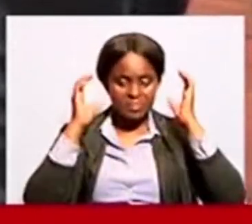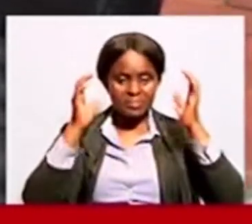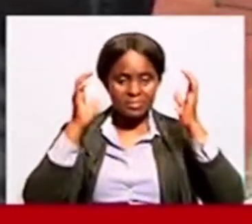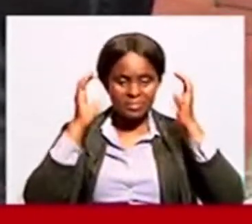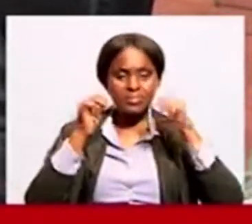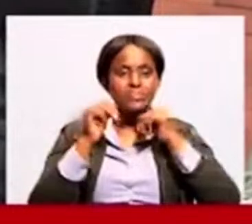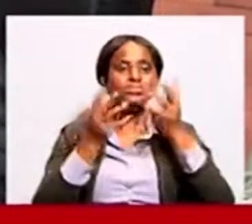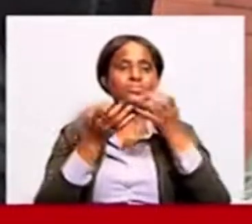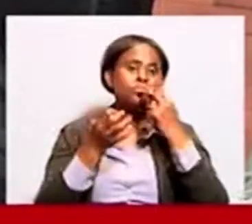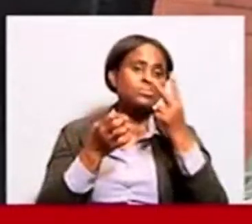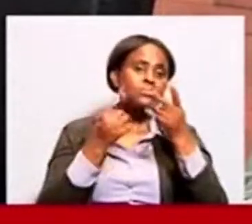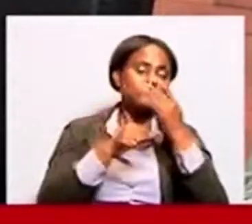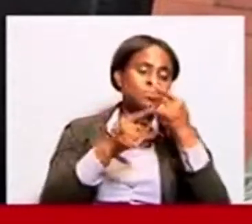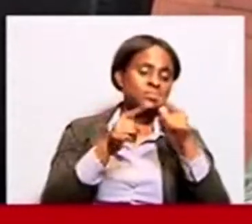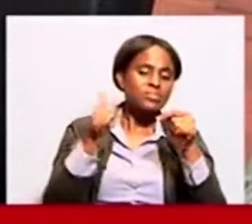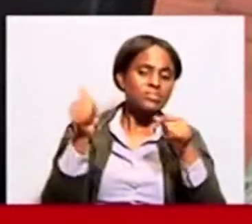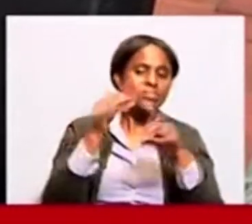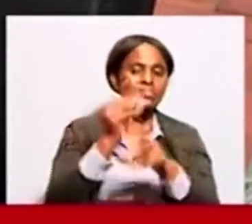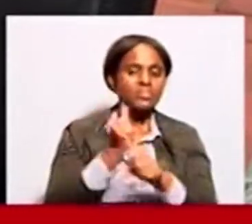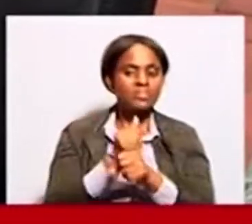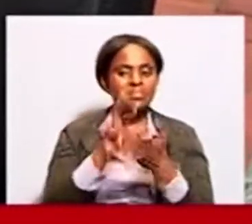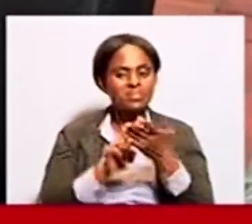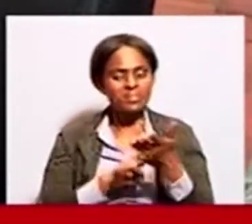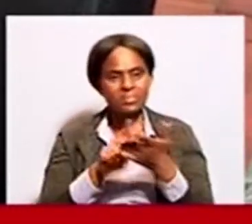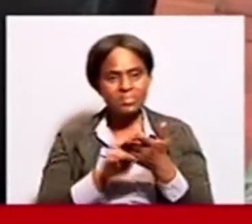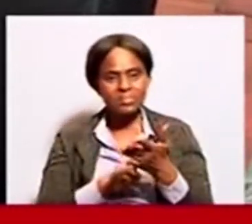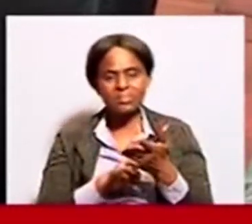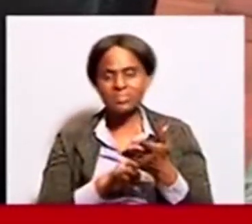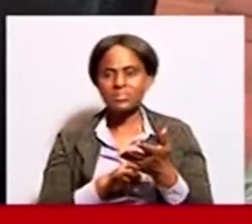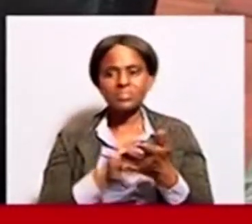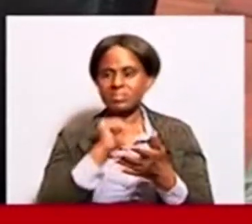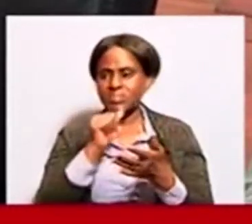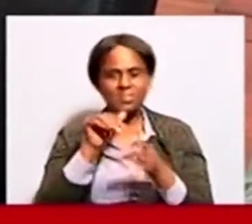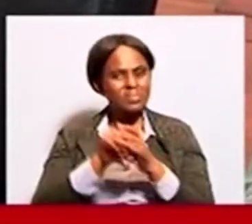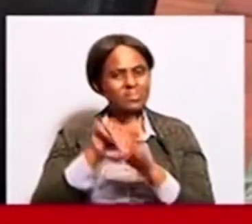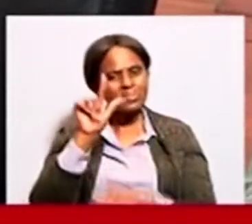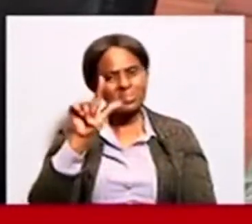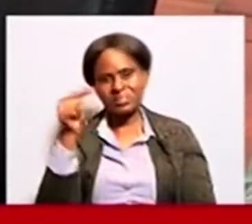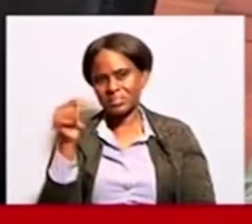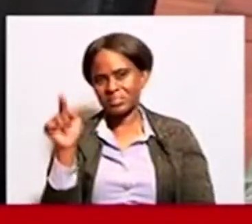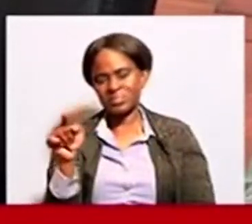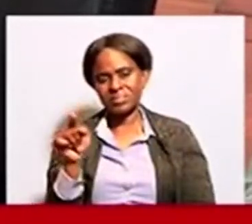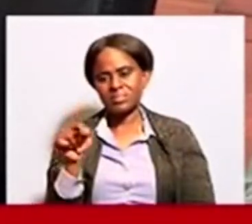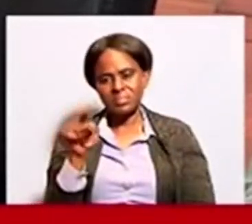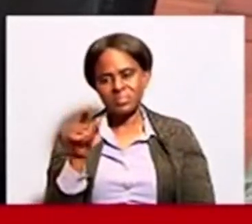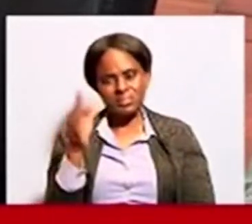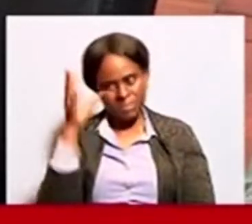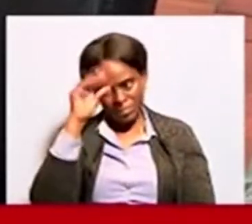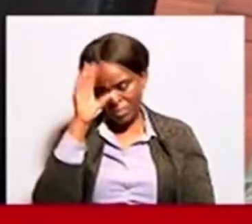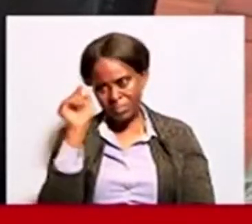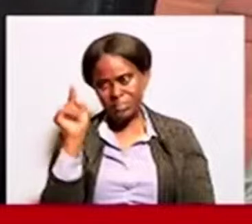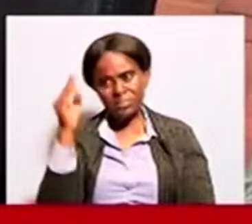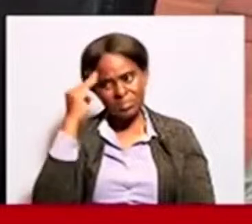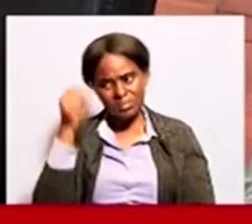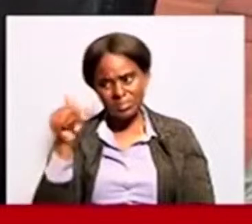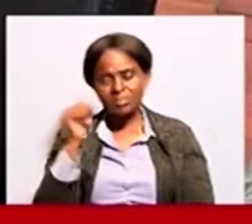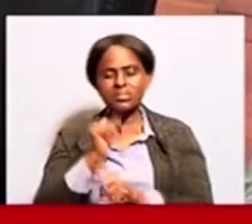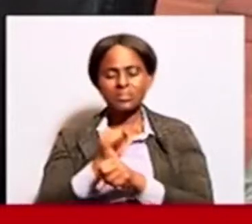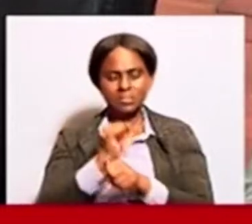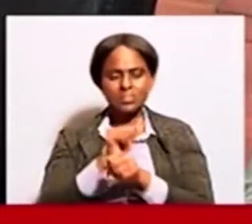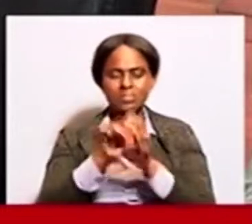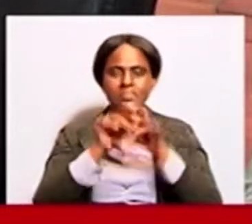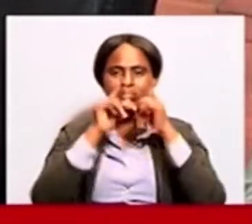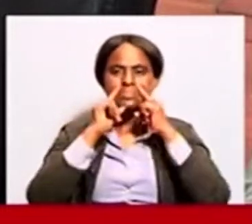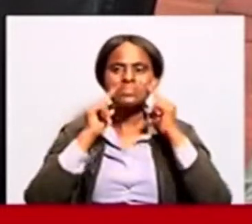see what is happening. You just receive reports, not in local government. This man knows. He worked very well in